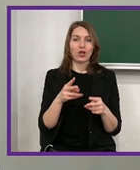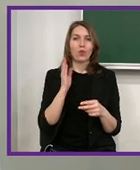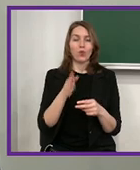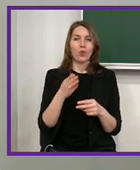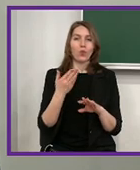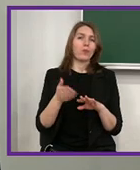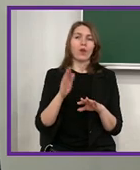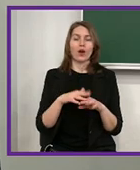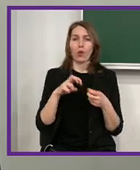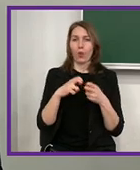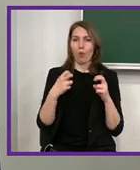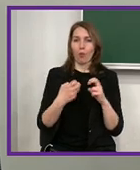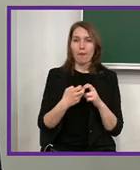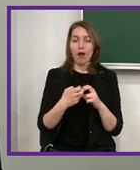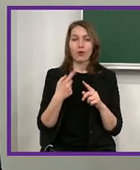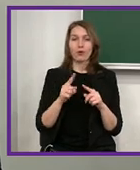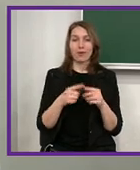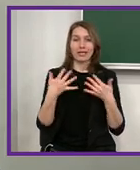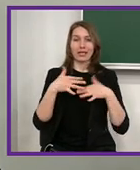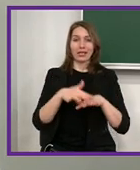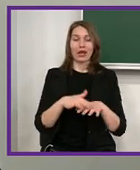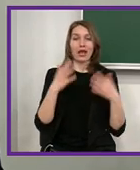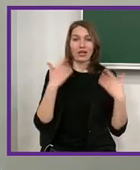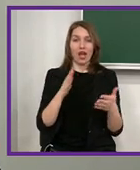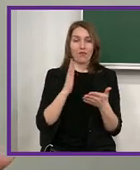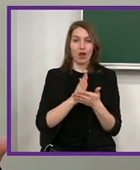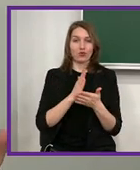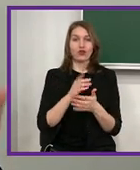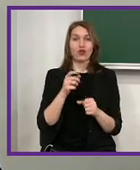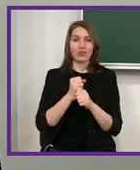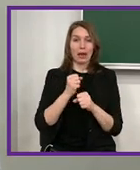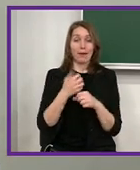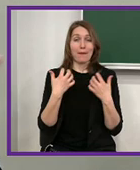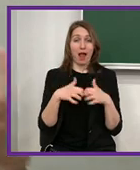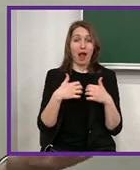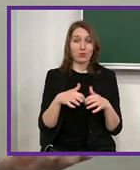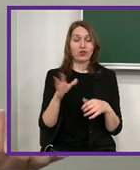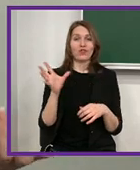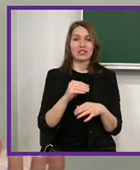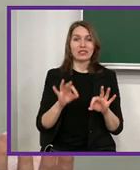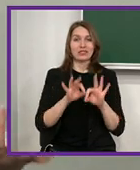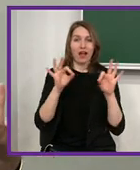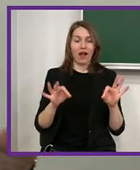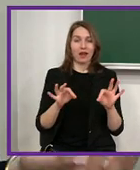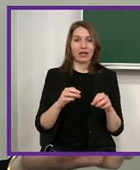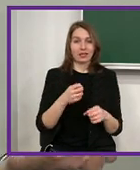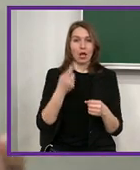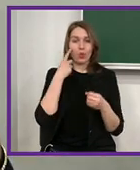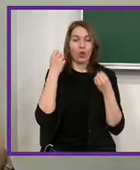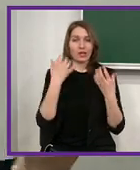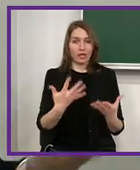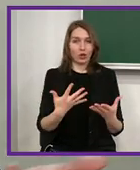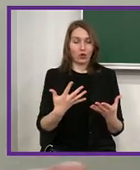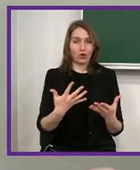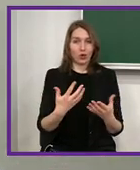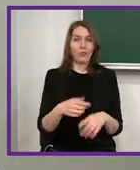you already work. So really, it all begins with identification. Unless the company understands what impacts it has on people,